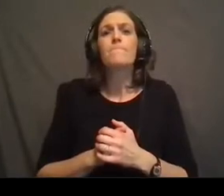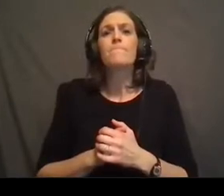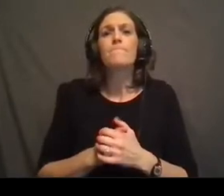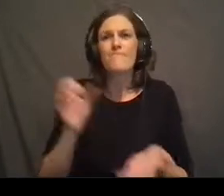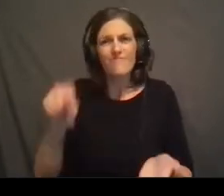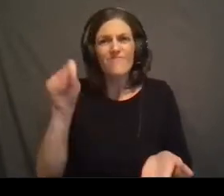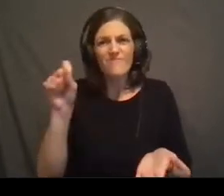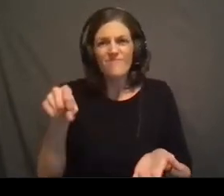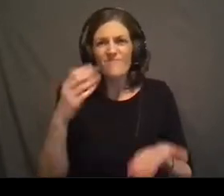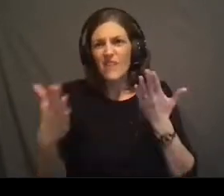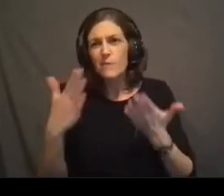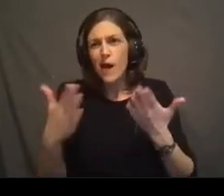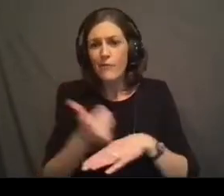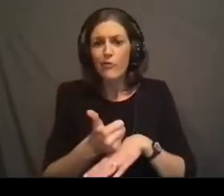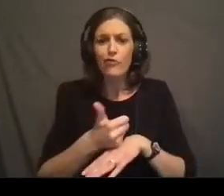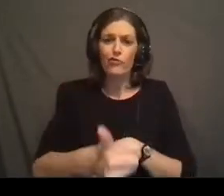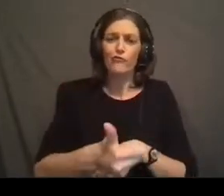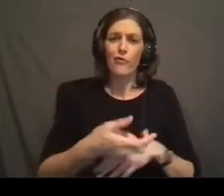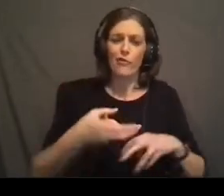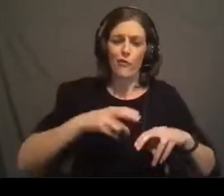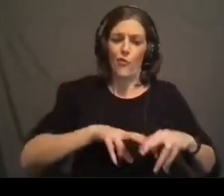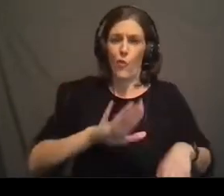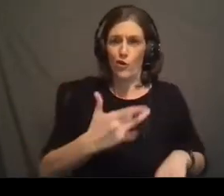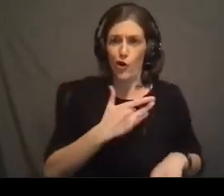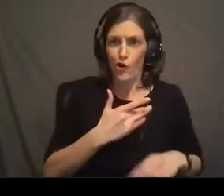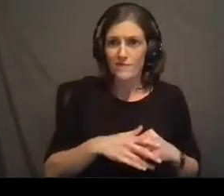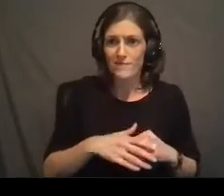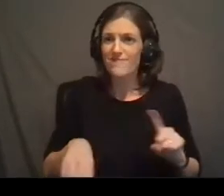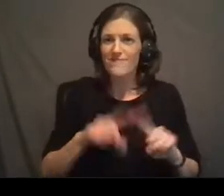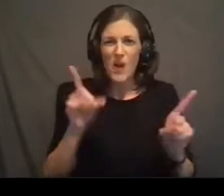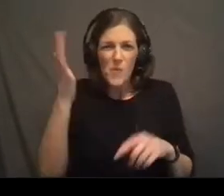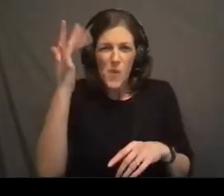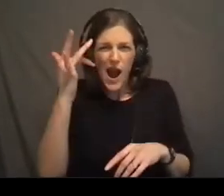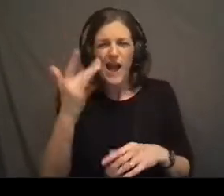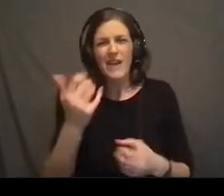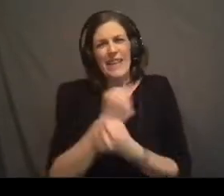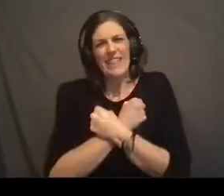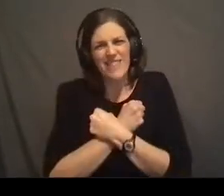Yeah, he might threaten the throne on your heart, but he's doing it because he loves you.